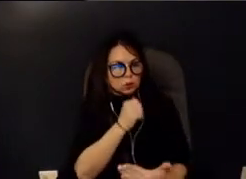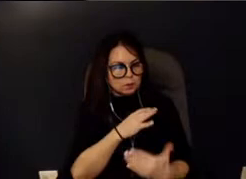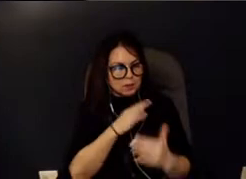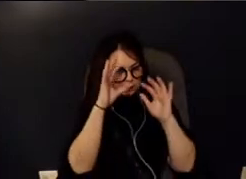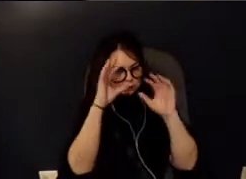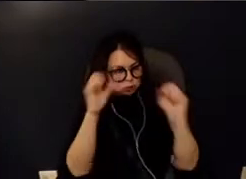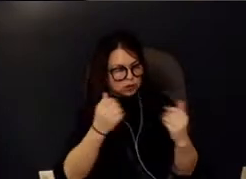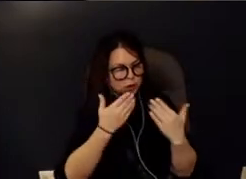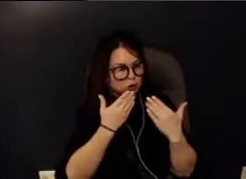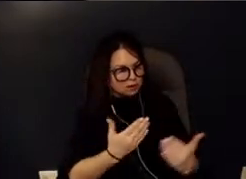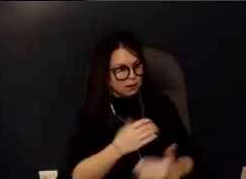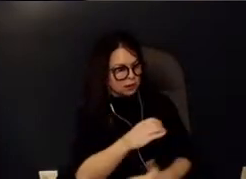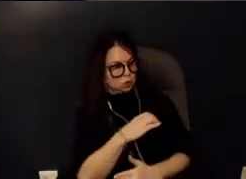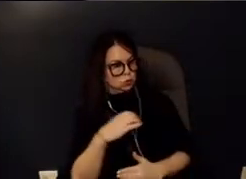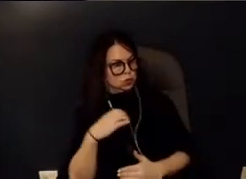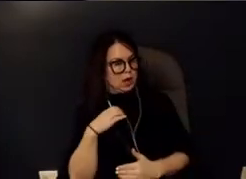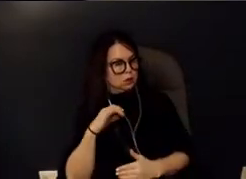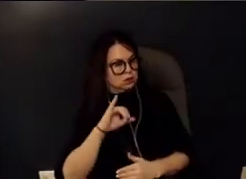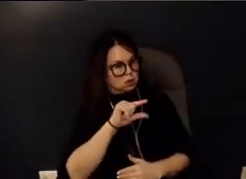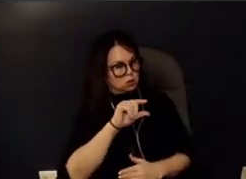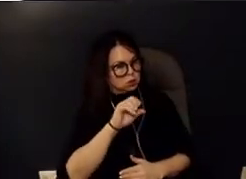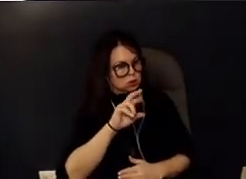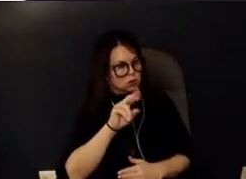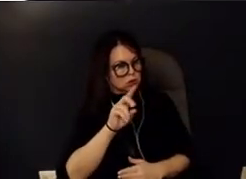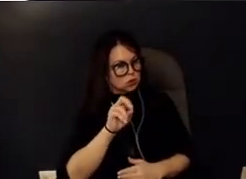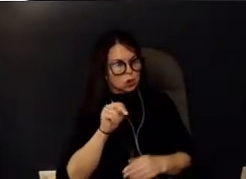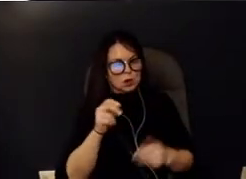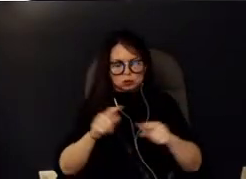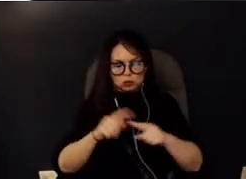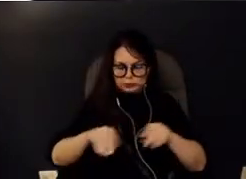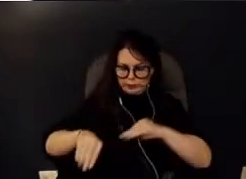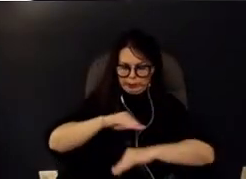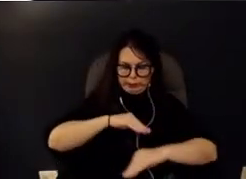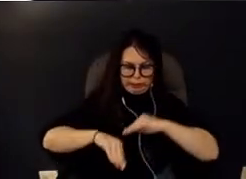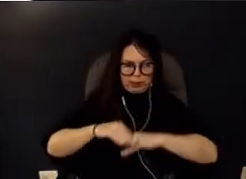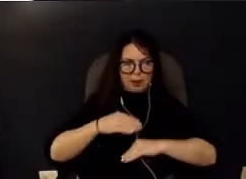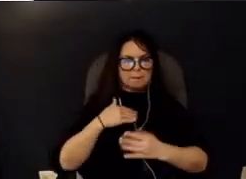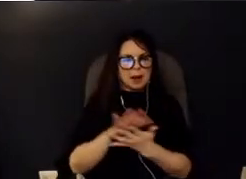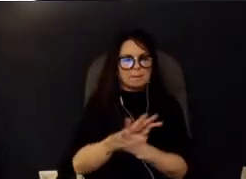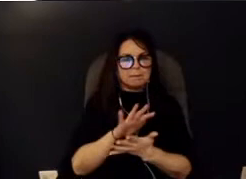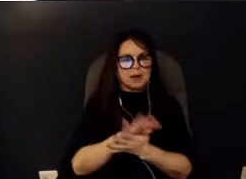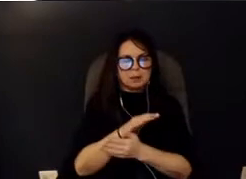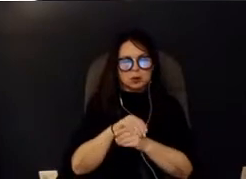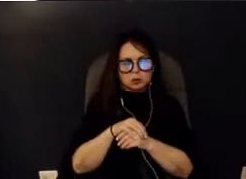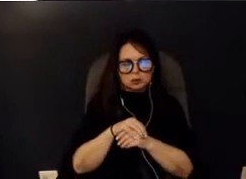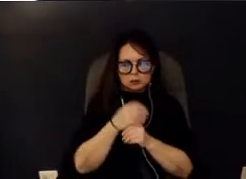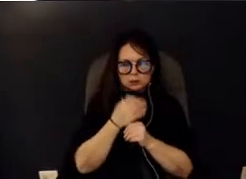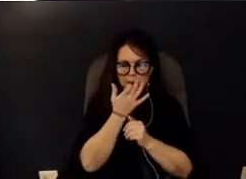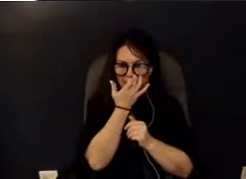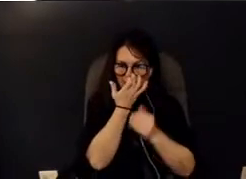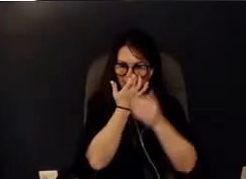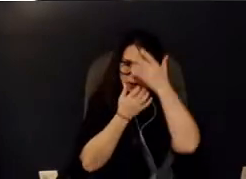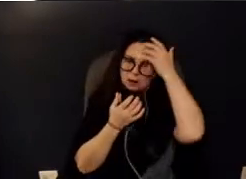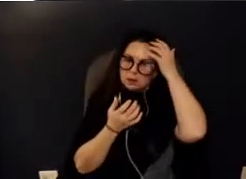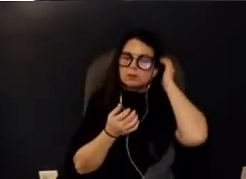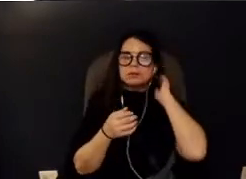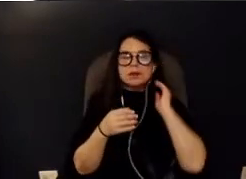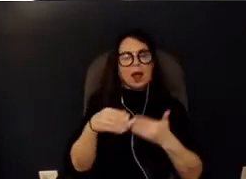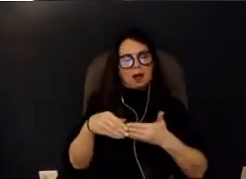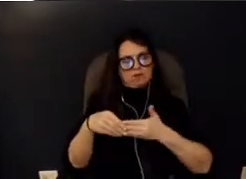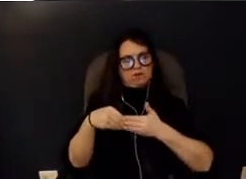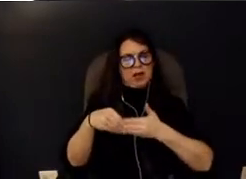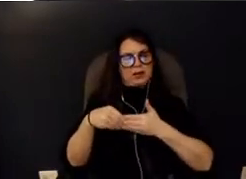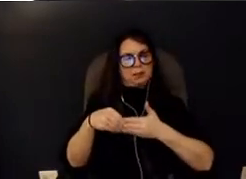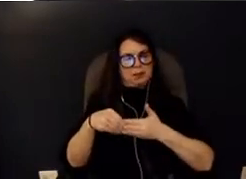to rearrange some papers here. I want to preserve flexibility, and there's a motion after this that